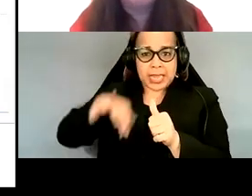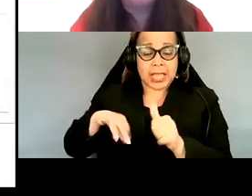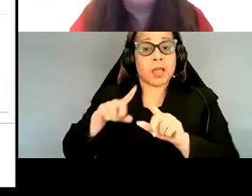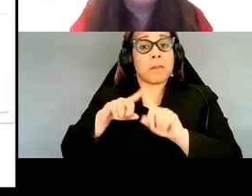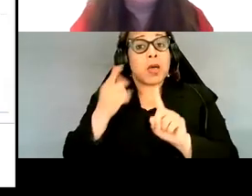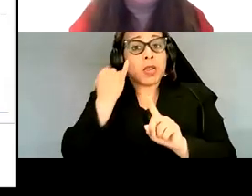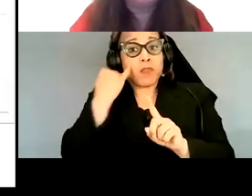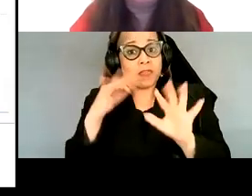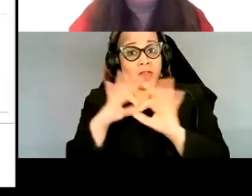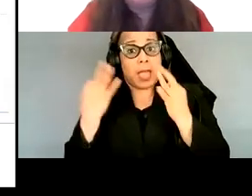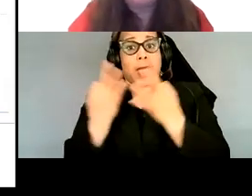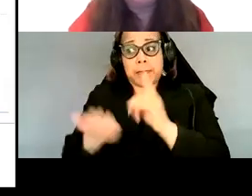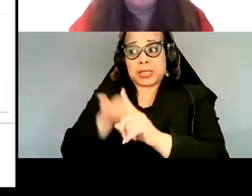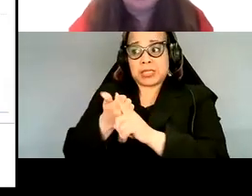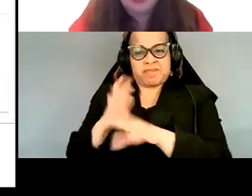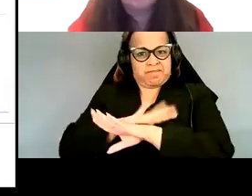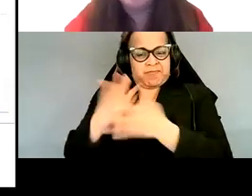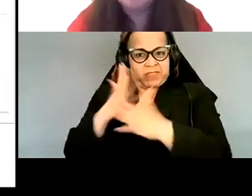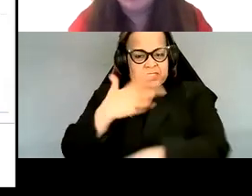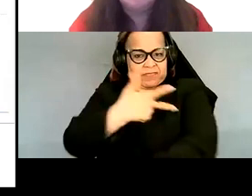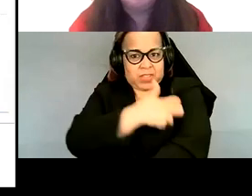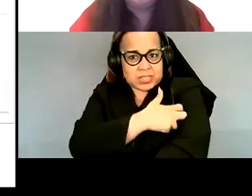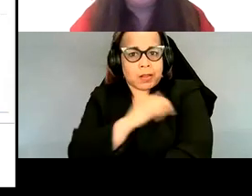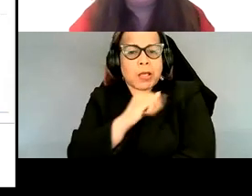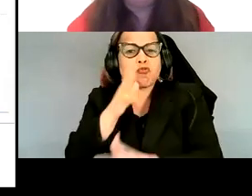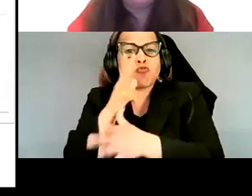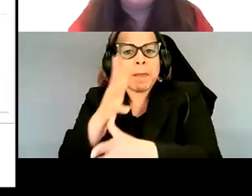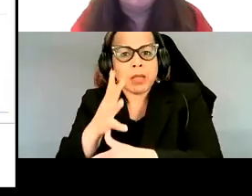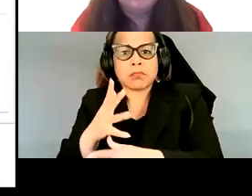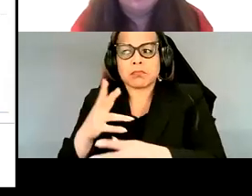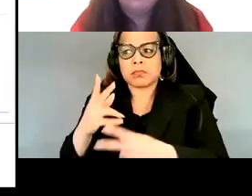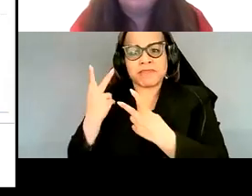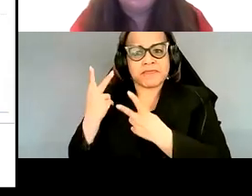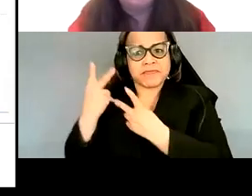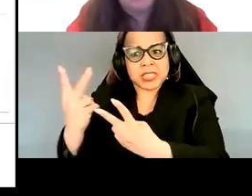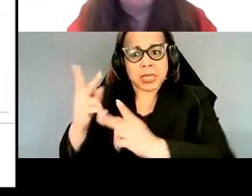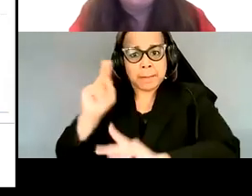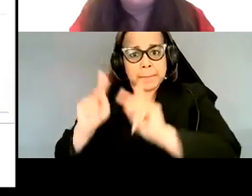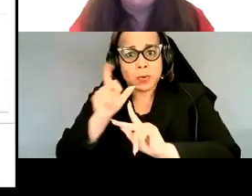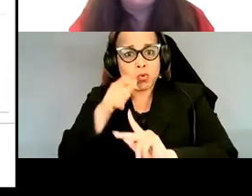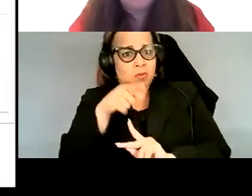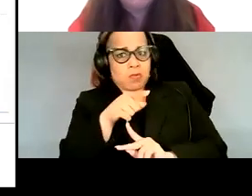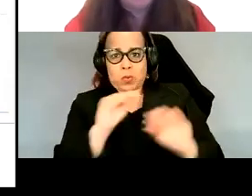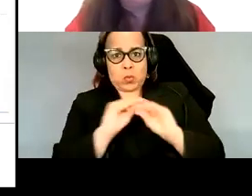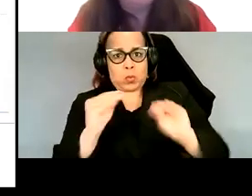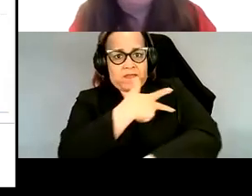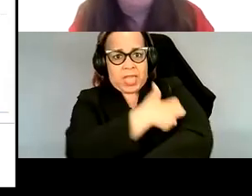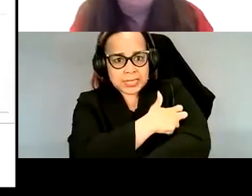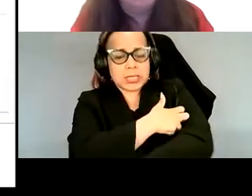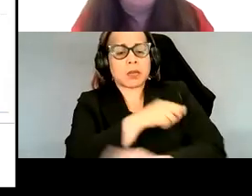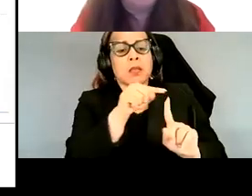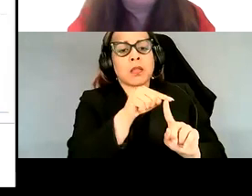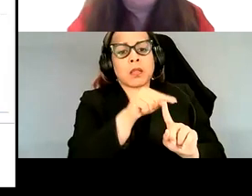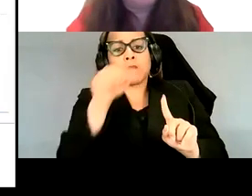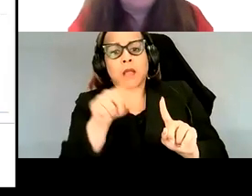have a family that is completely vaccinated, again, grandma, go in visiting people that are not vaccinating, and then they have